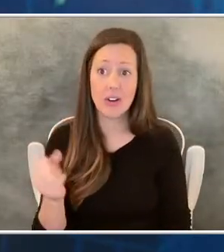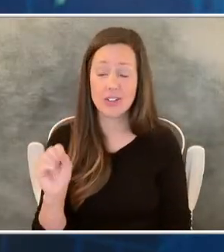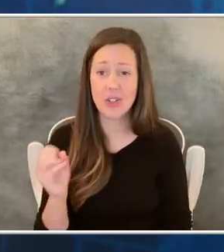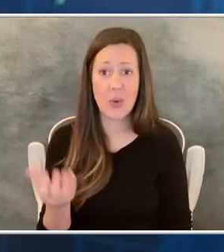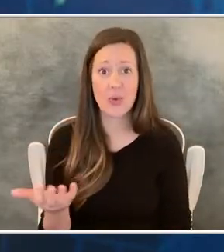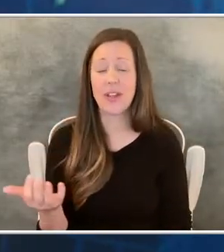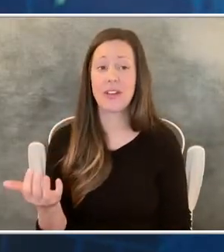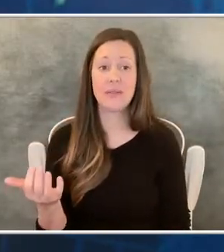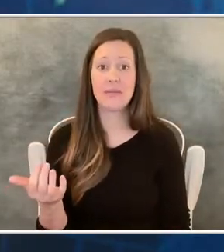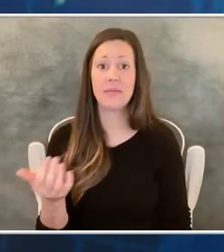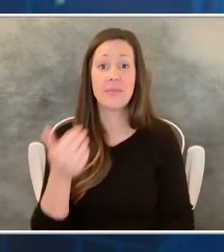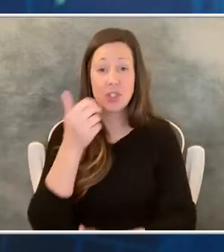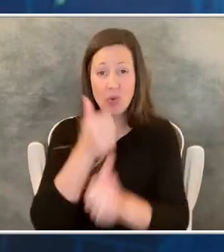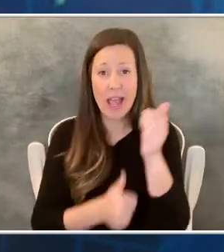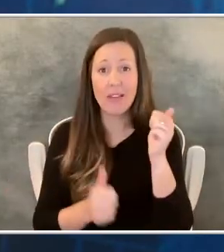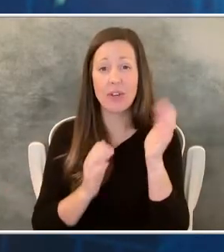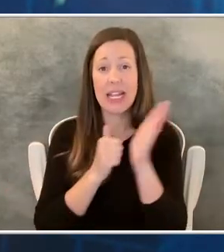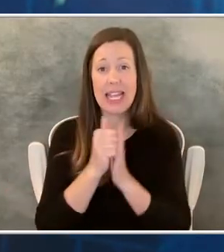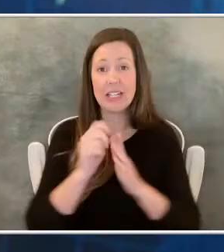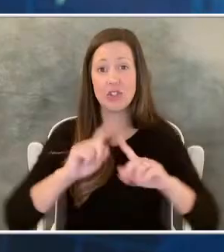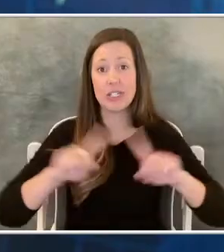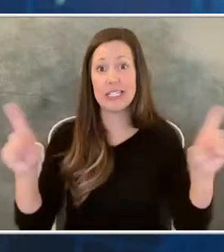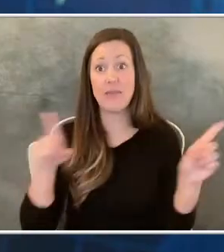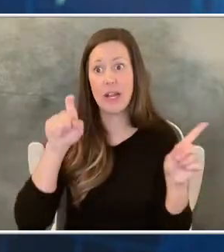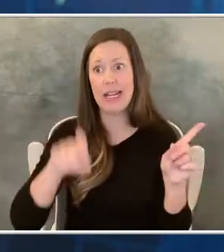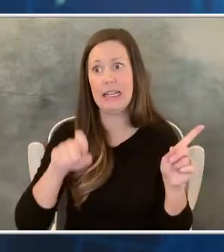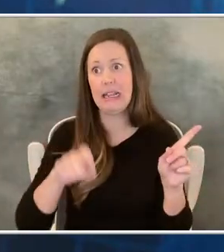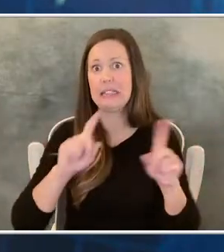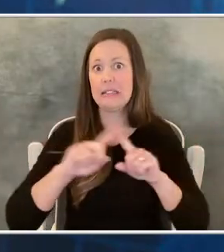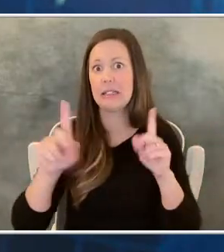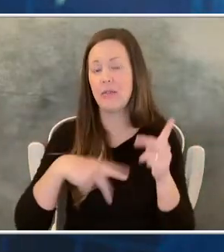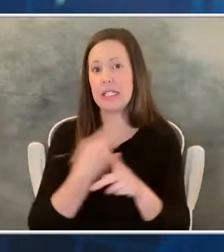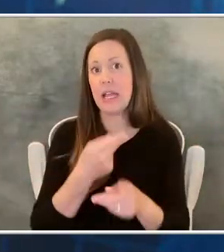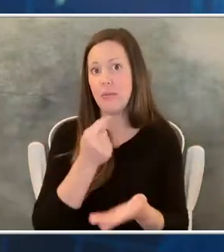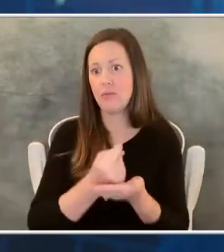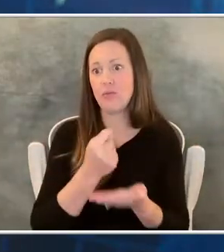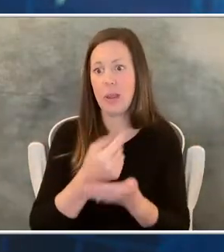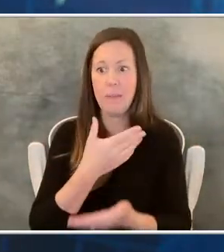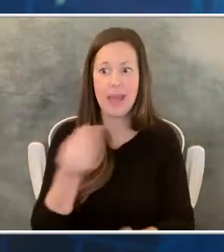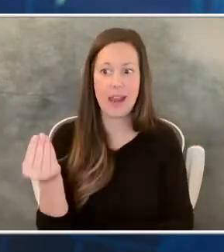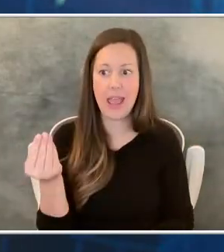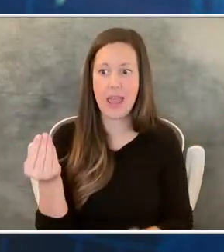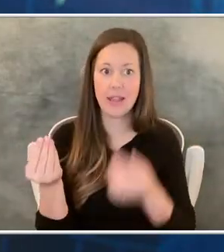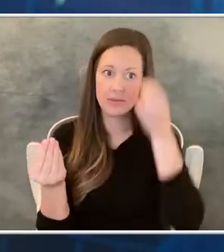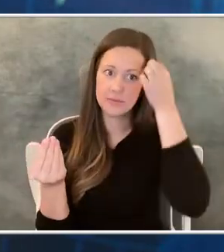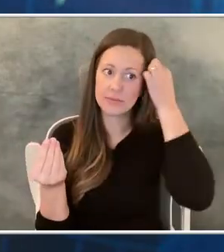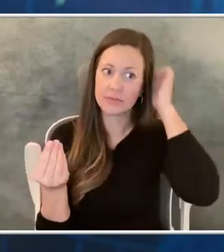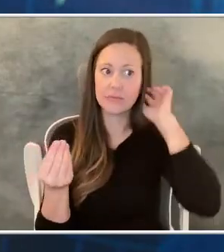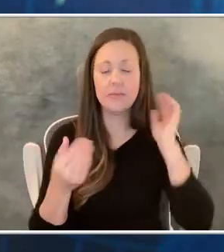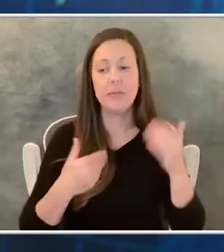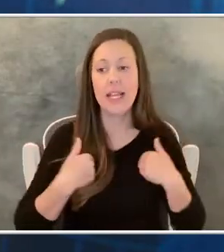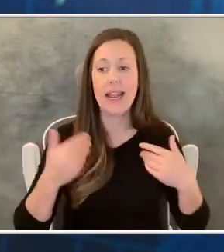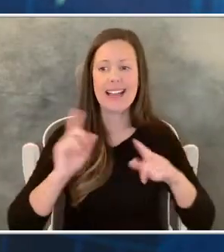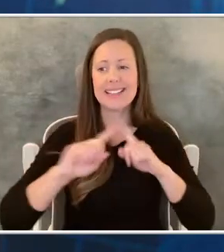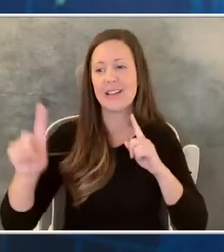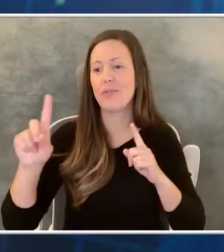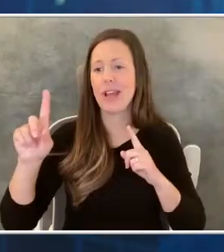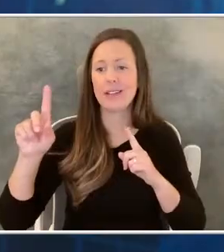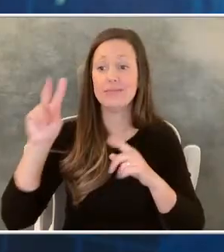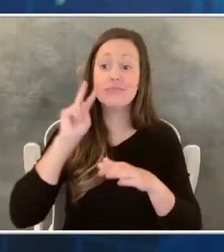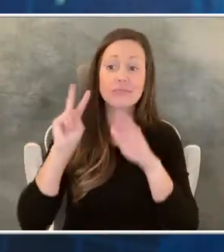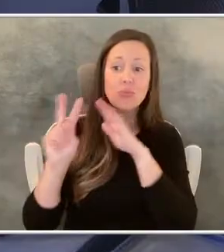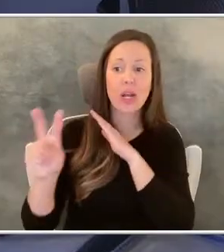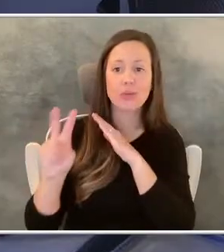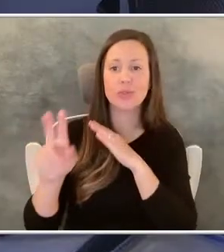every cancer is different and needs different kind of treatment, and has different prognosis. So it's not just one